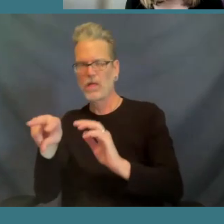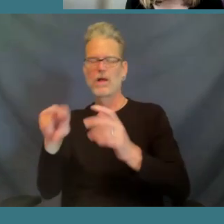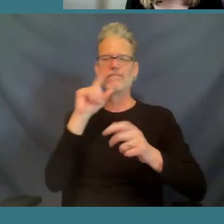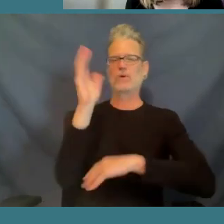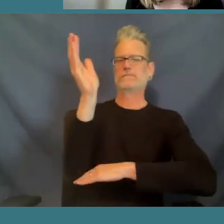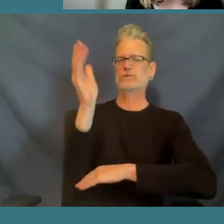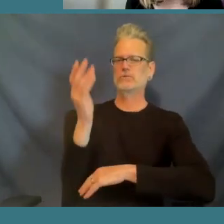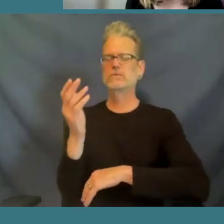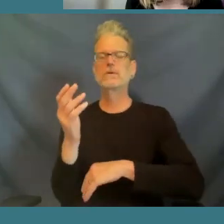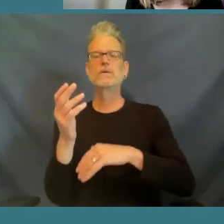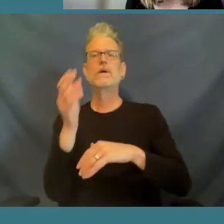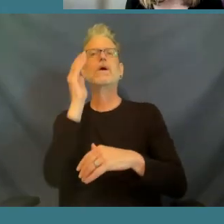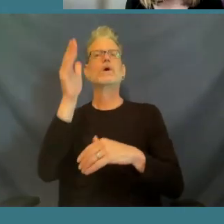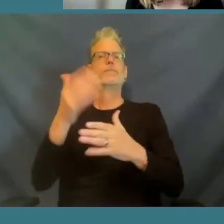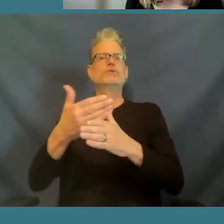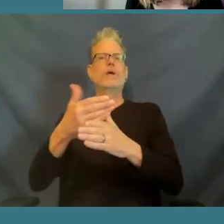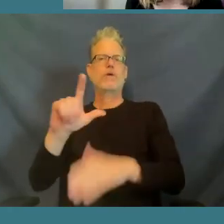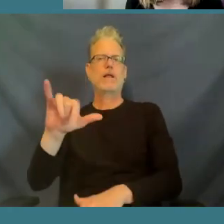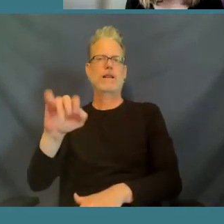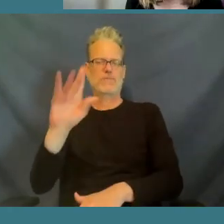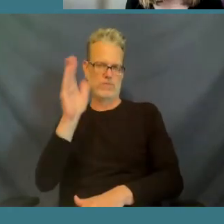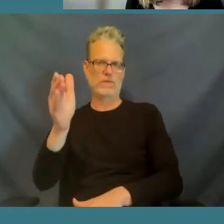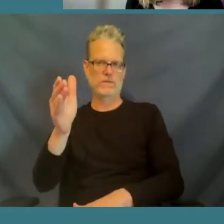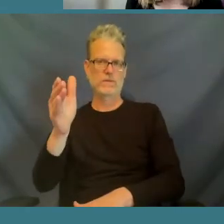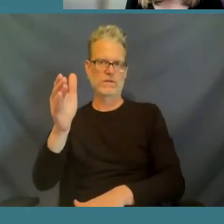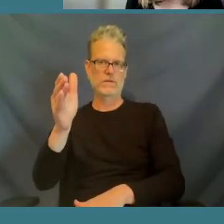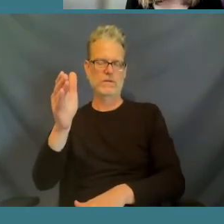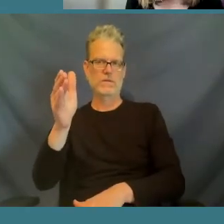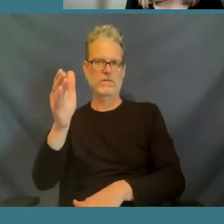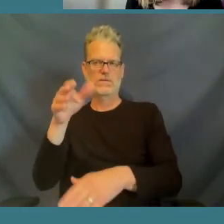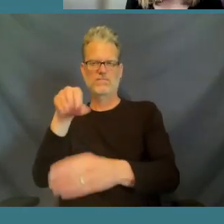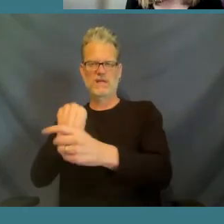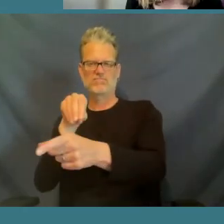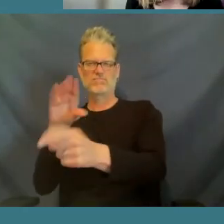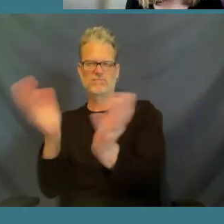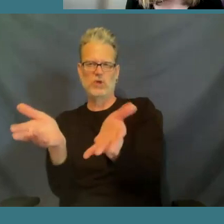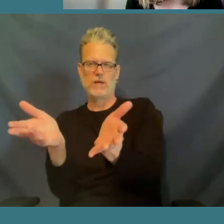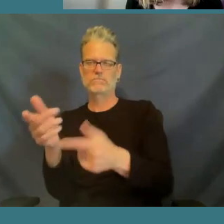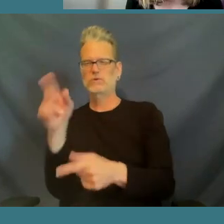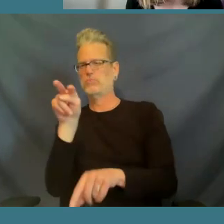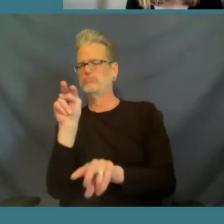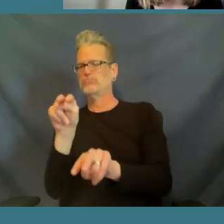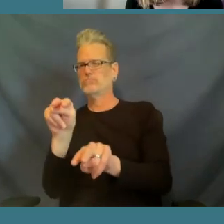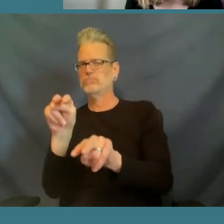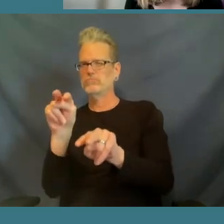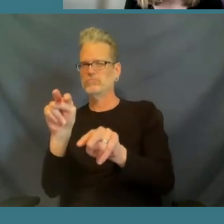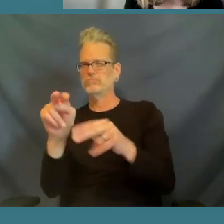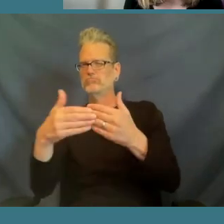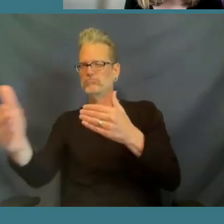sharing links through the chat, so keep an eye out for that throughout the webinar.